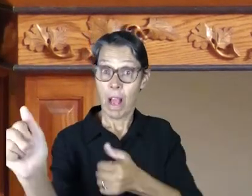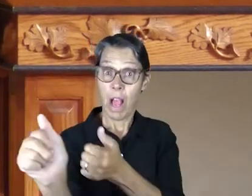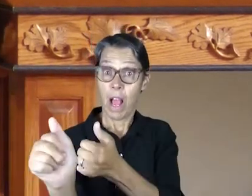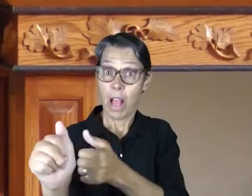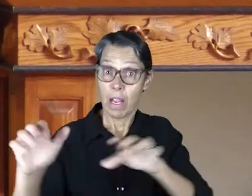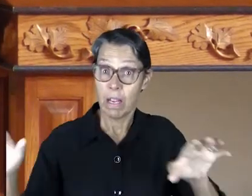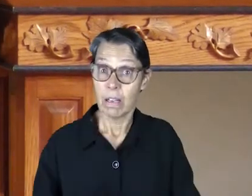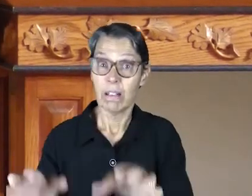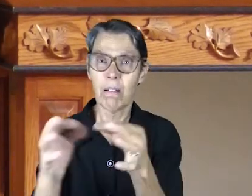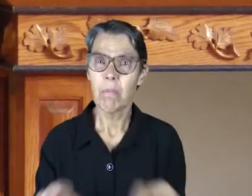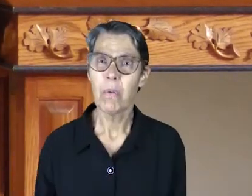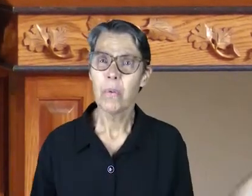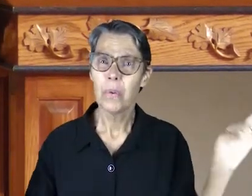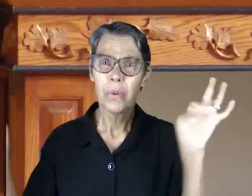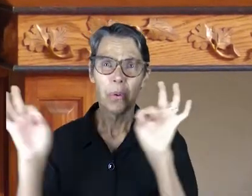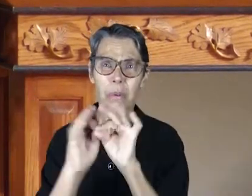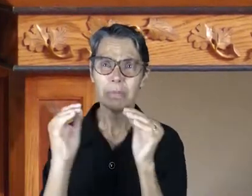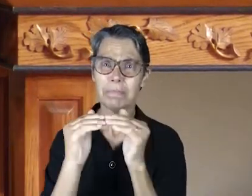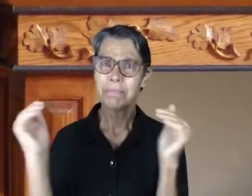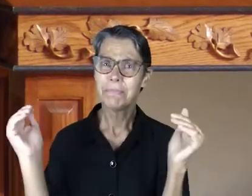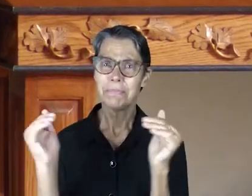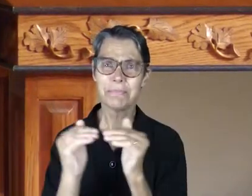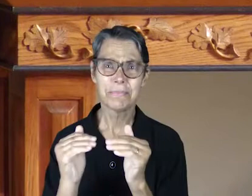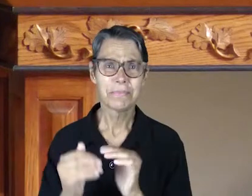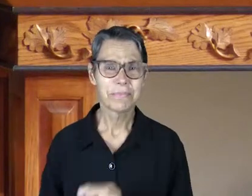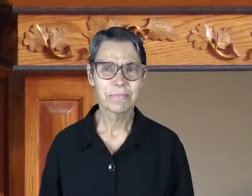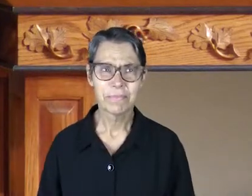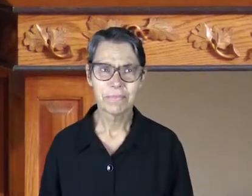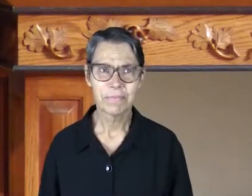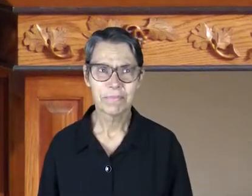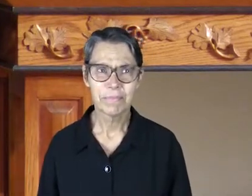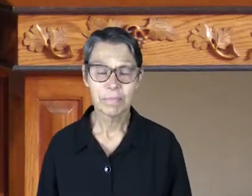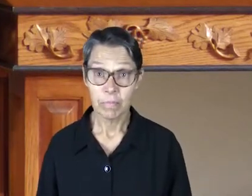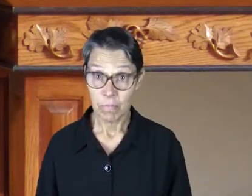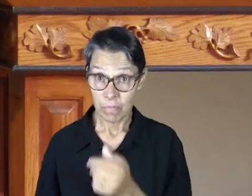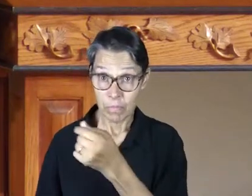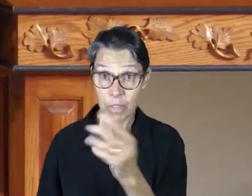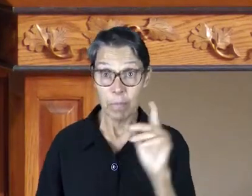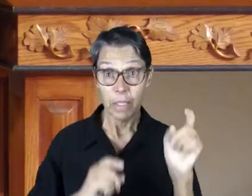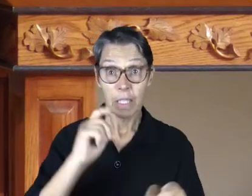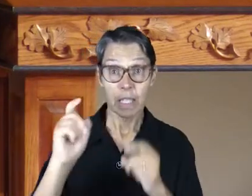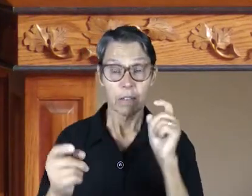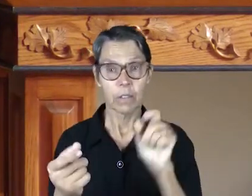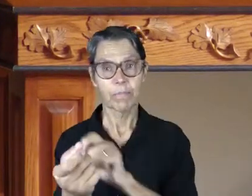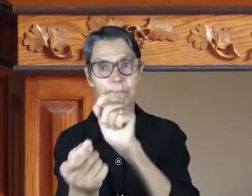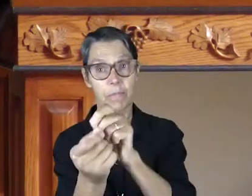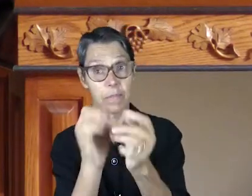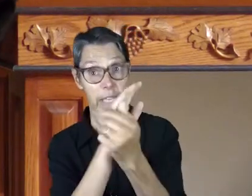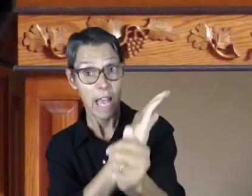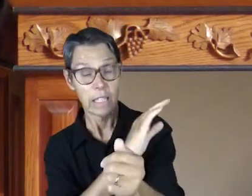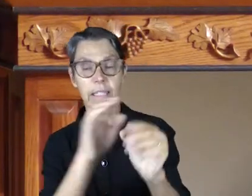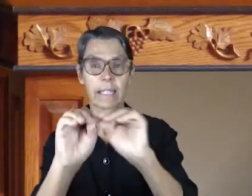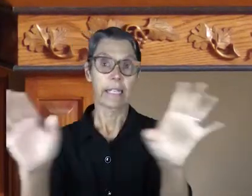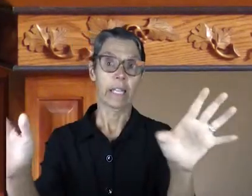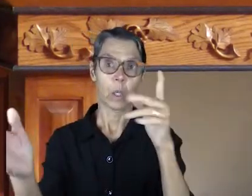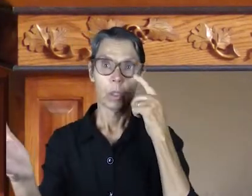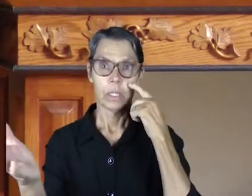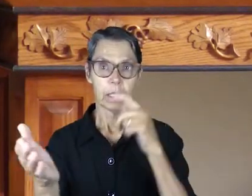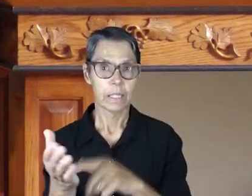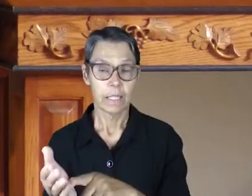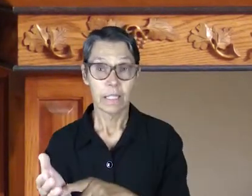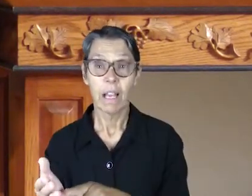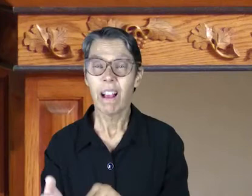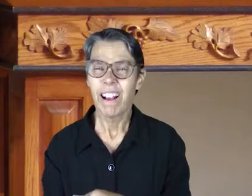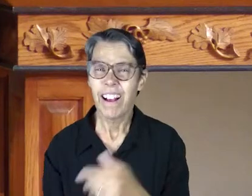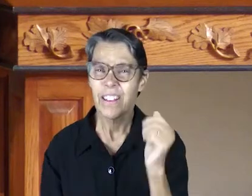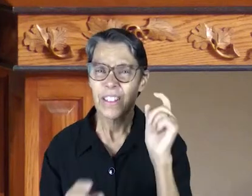on. Some gifts are a specific talent that is very clear to see, and other gifts are a